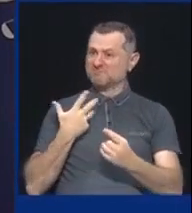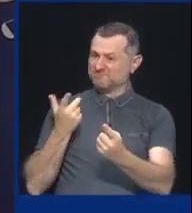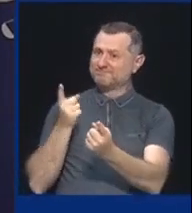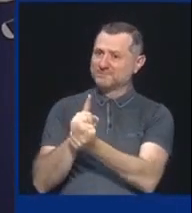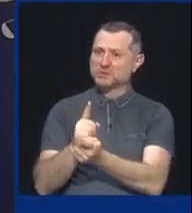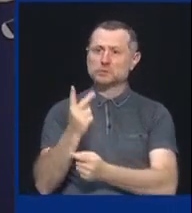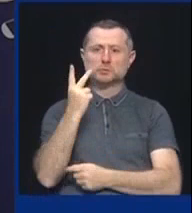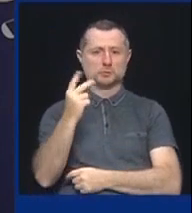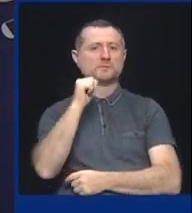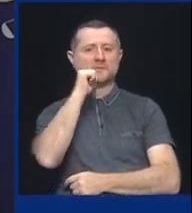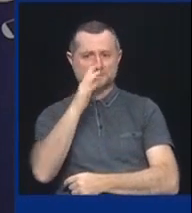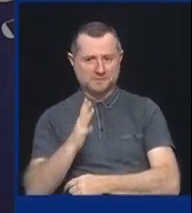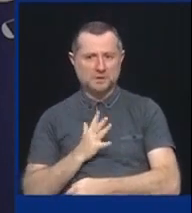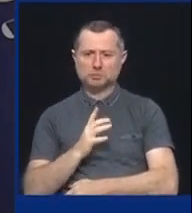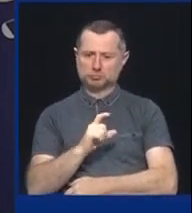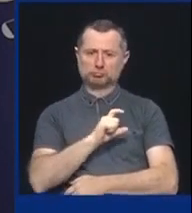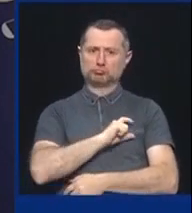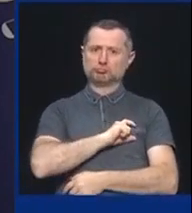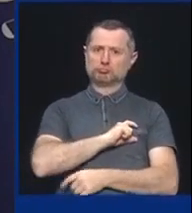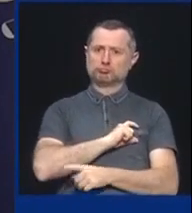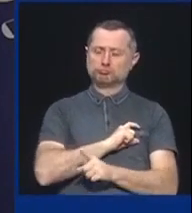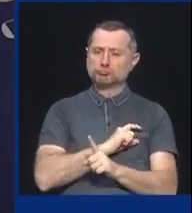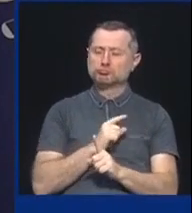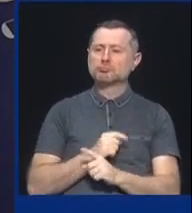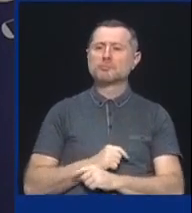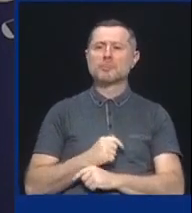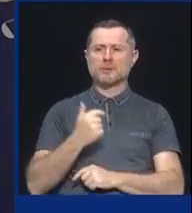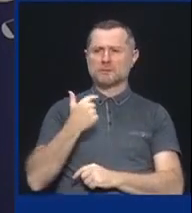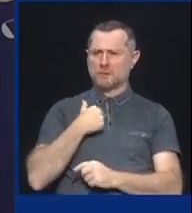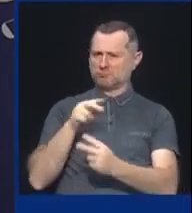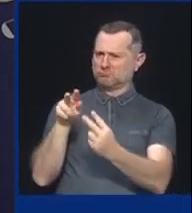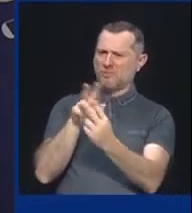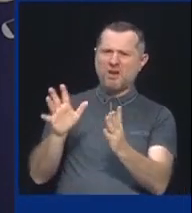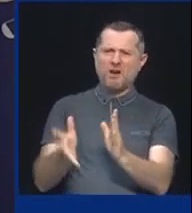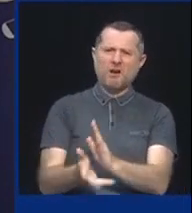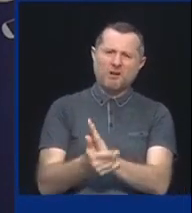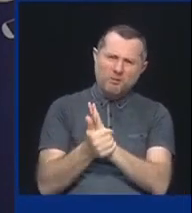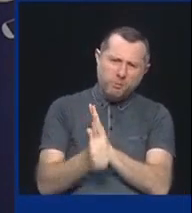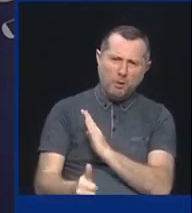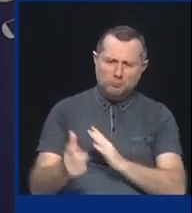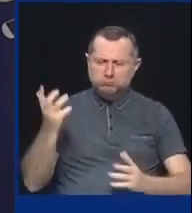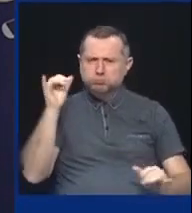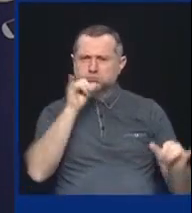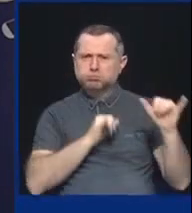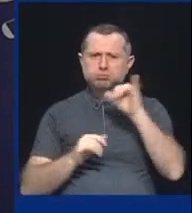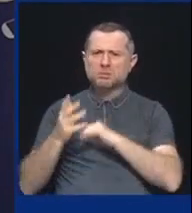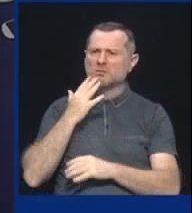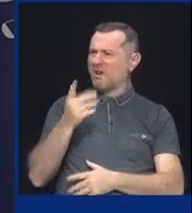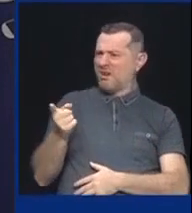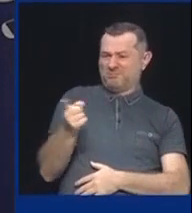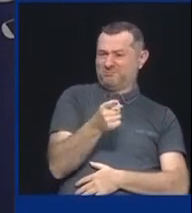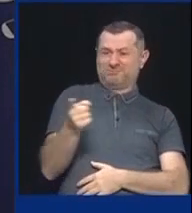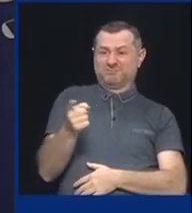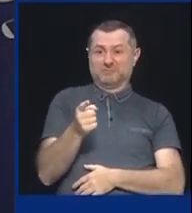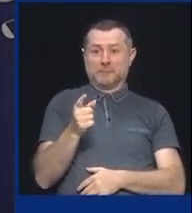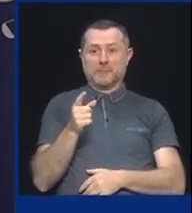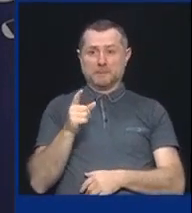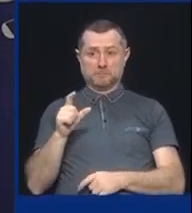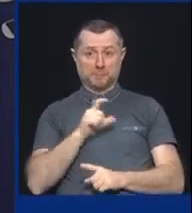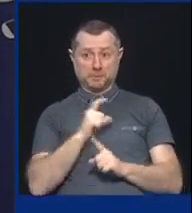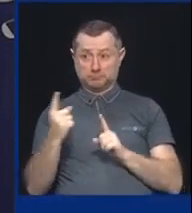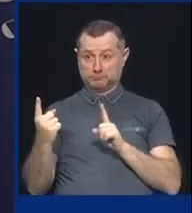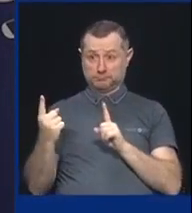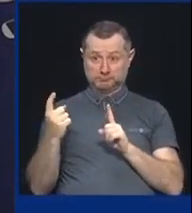at an event. Both seemed competent and impressive, and I asked the state police to see if they